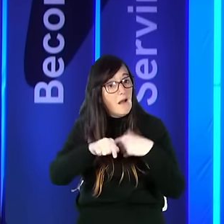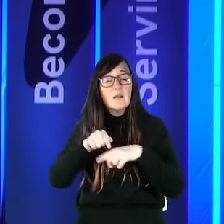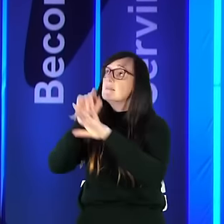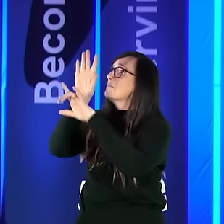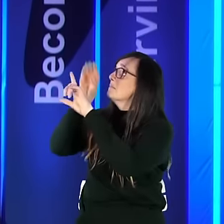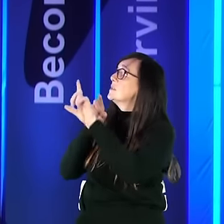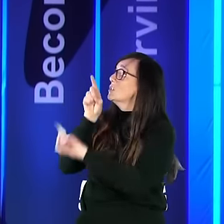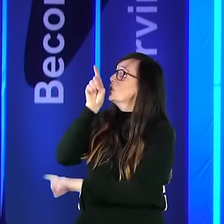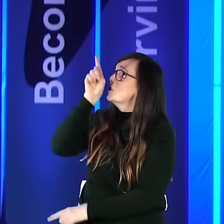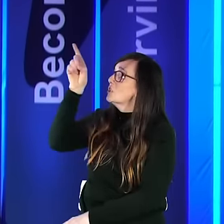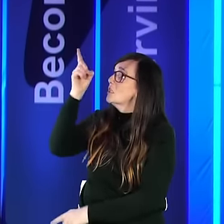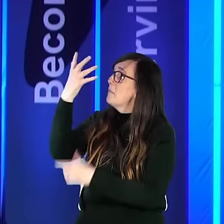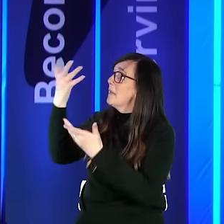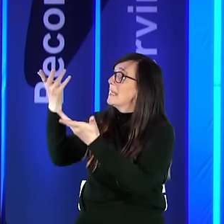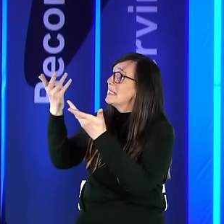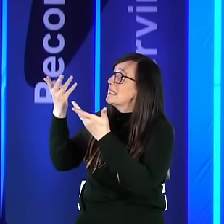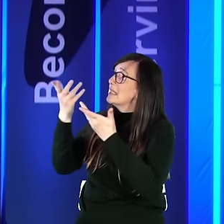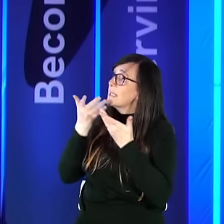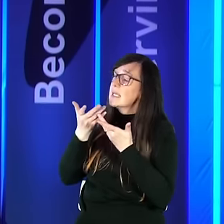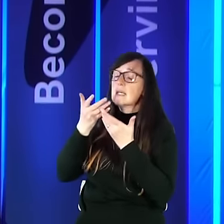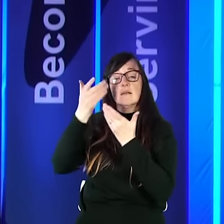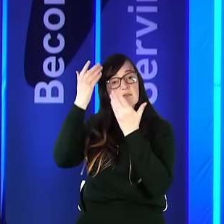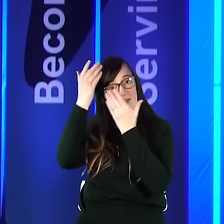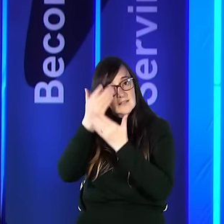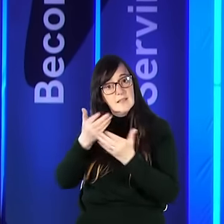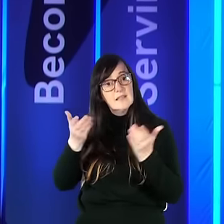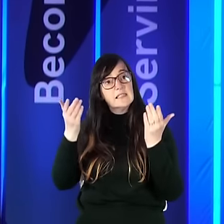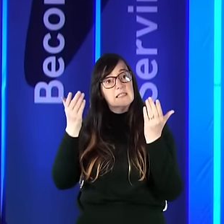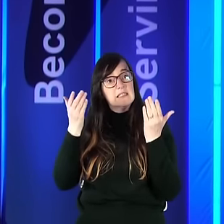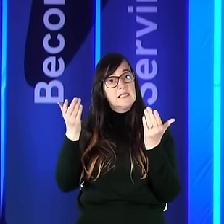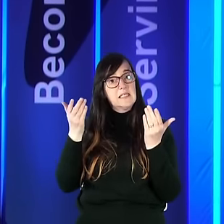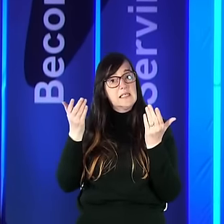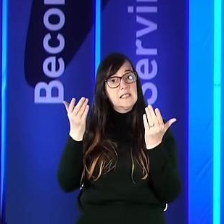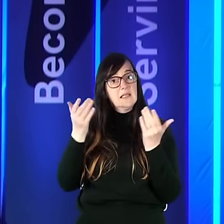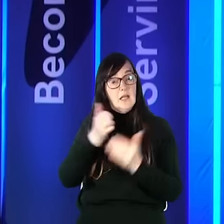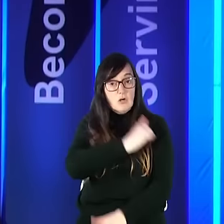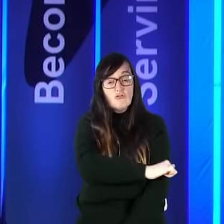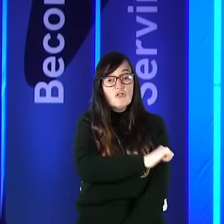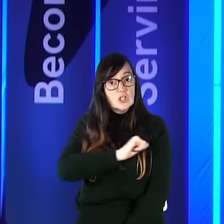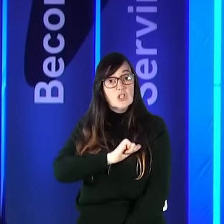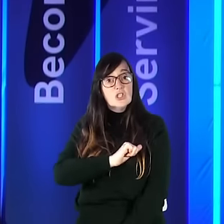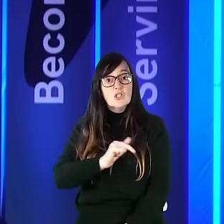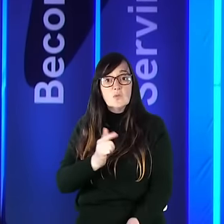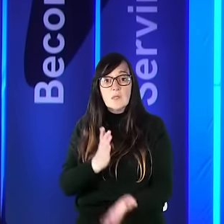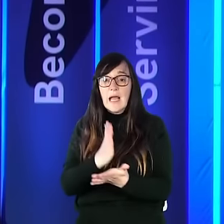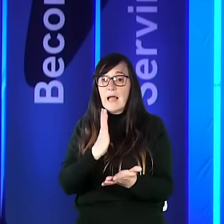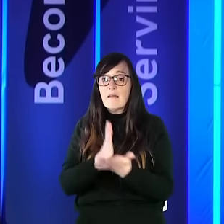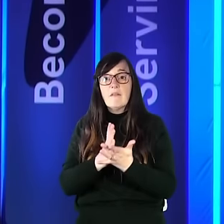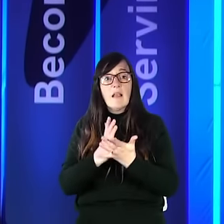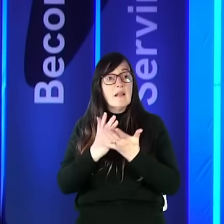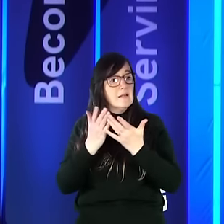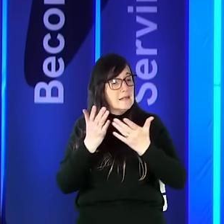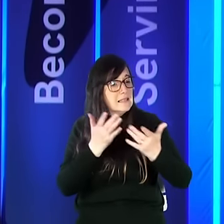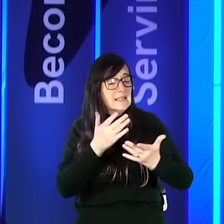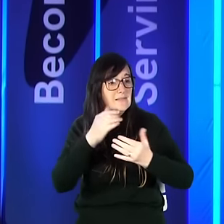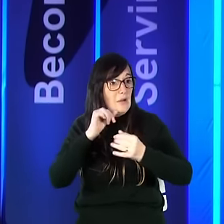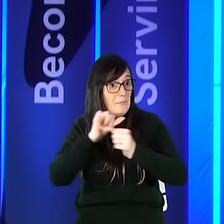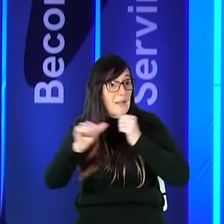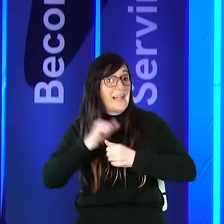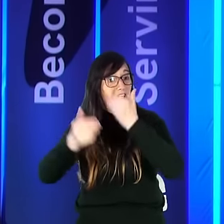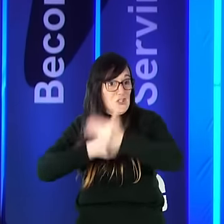and he has invested us with dignity. And as Christians, we have a better story to tell about